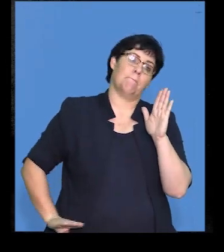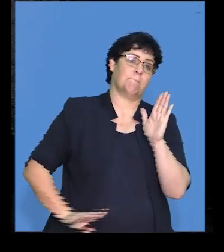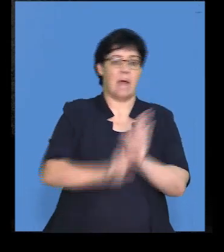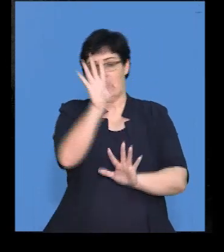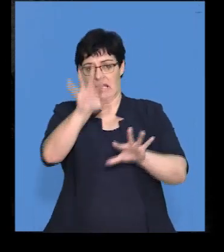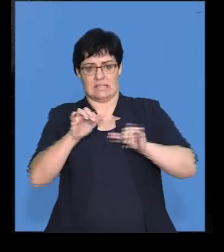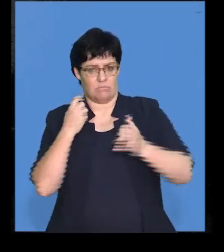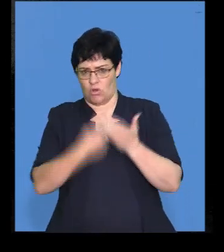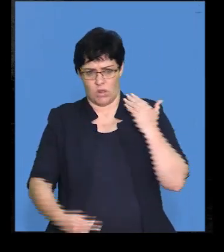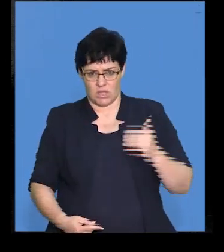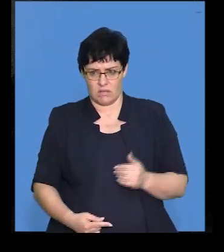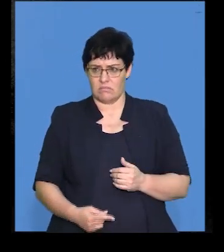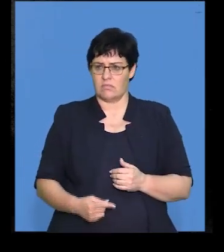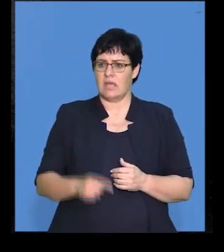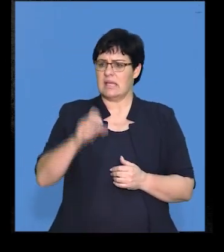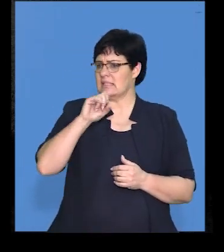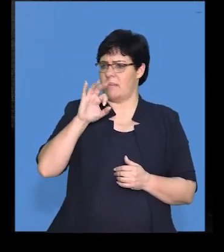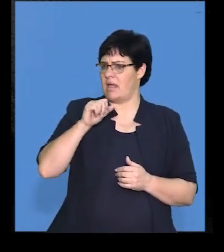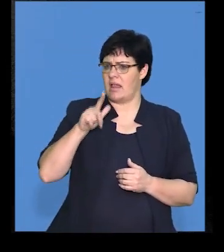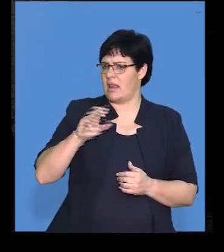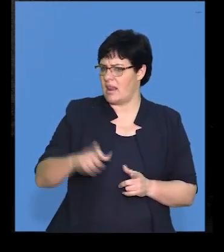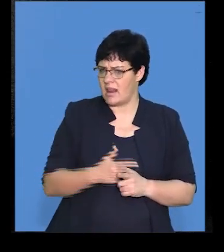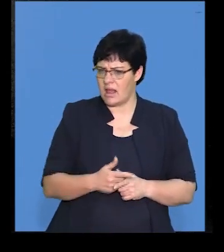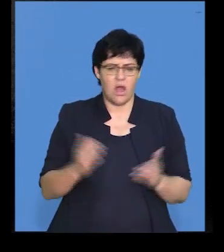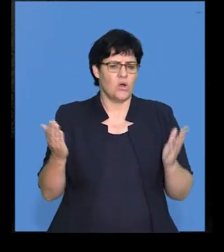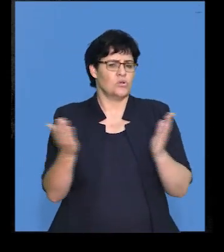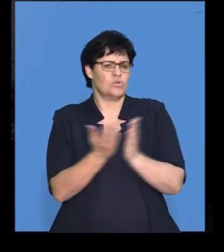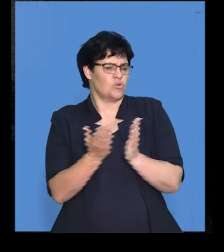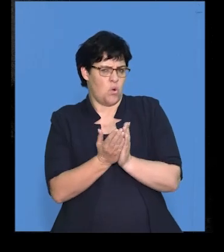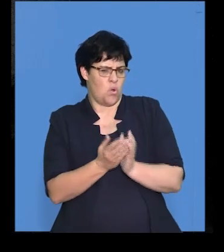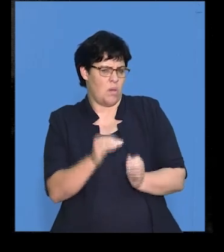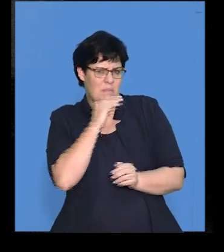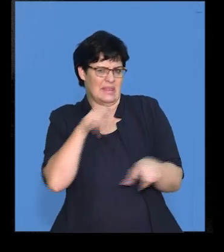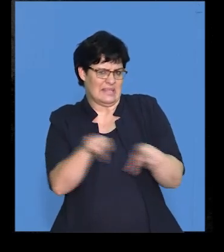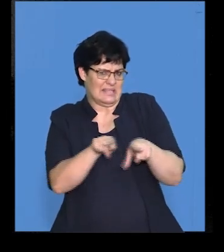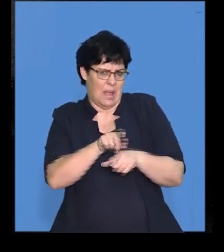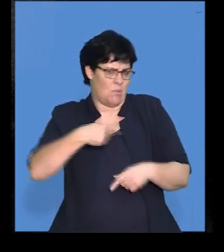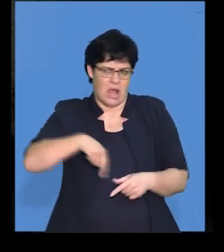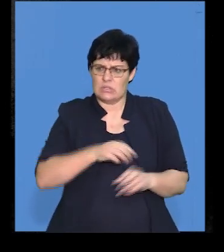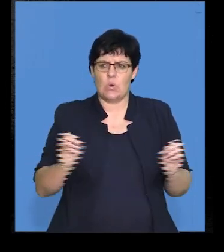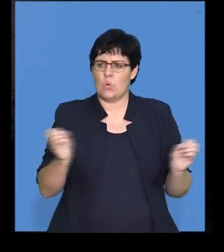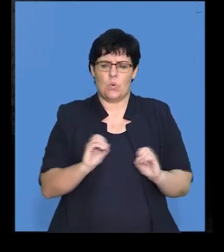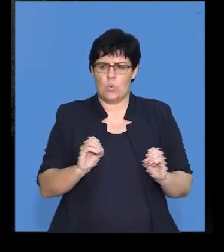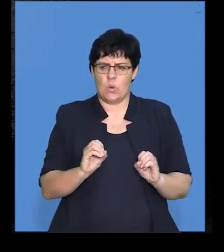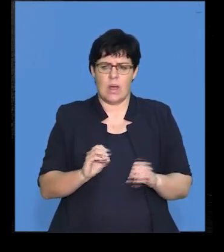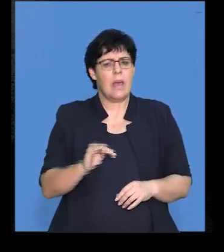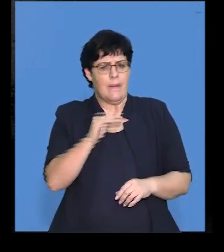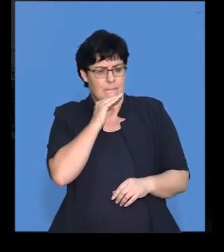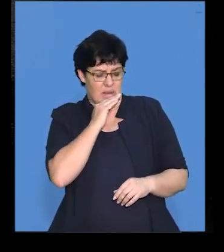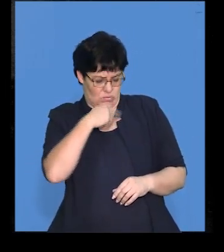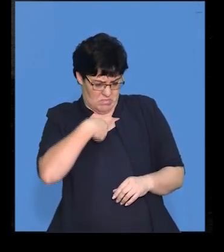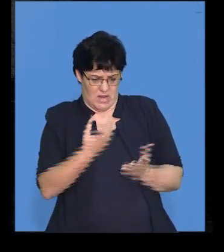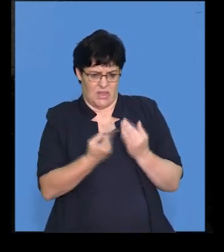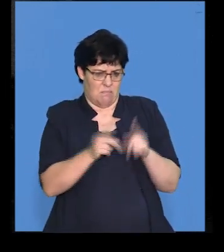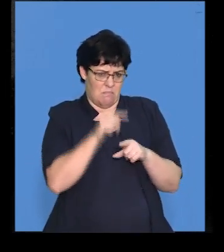passing exams, Isabel. School doesn't mean the same to us that it does